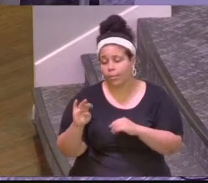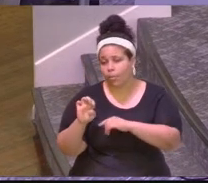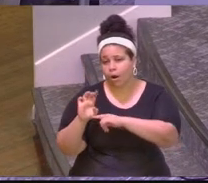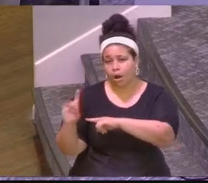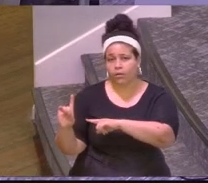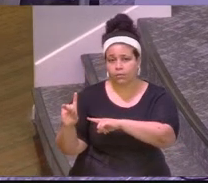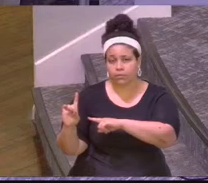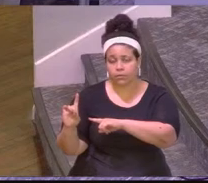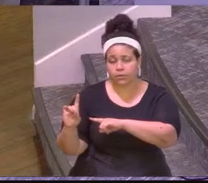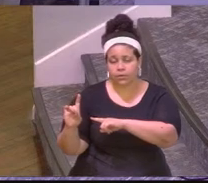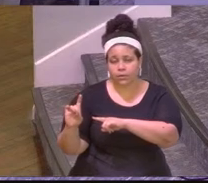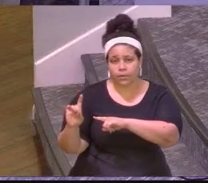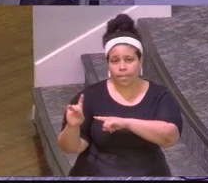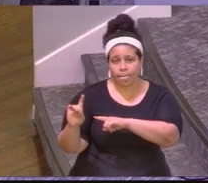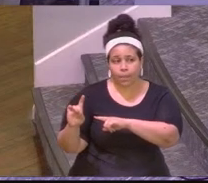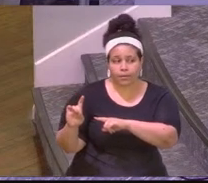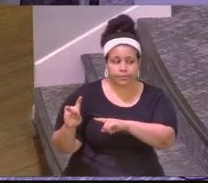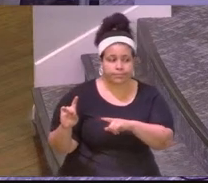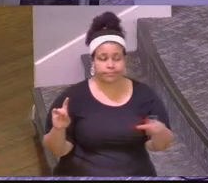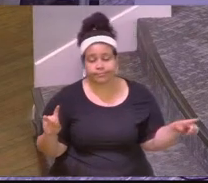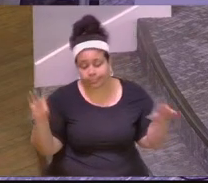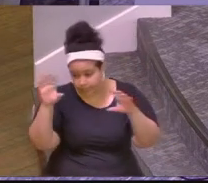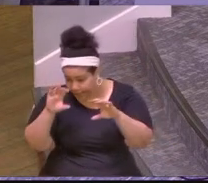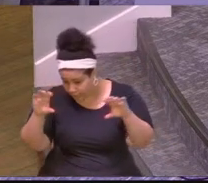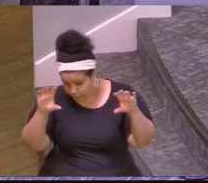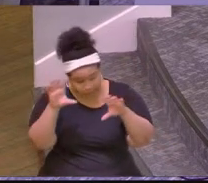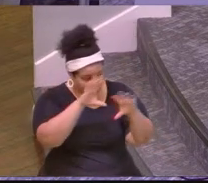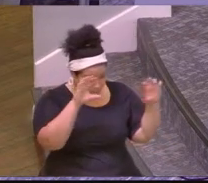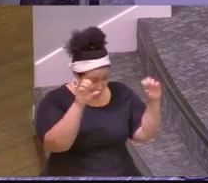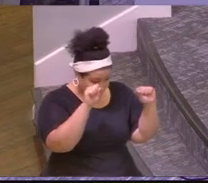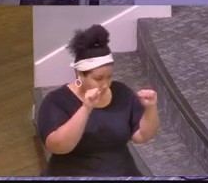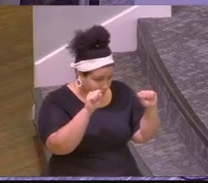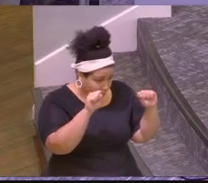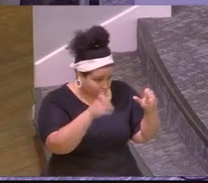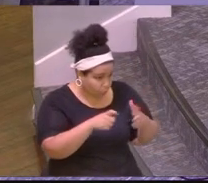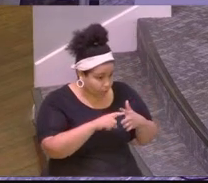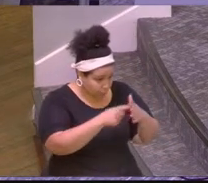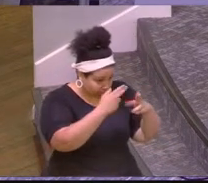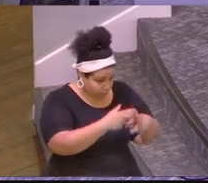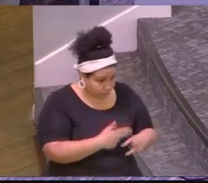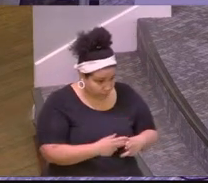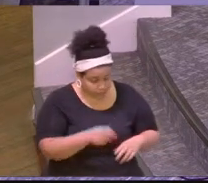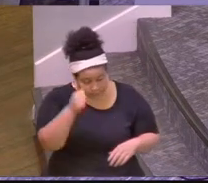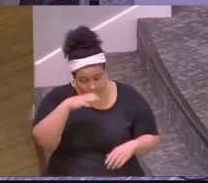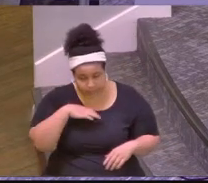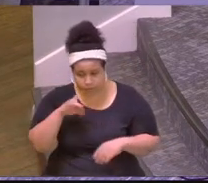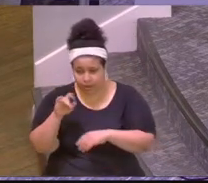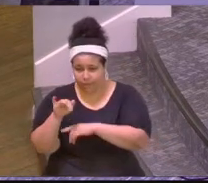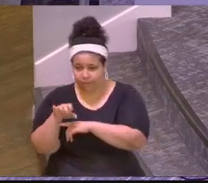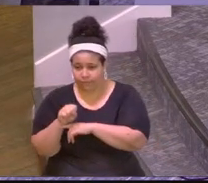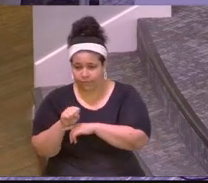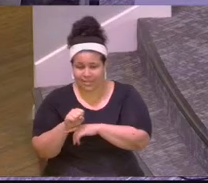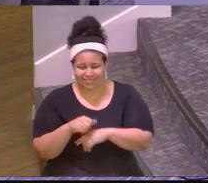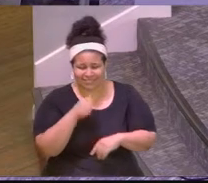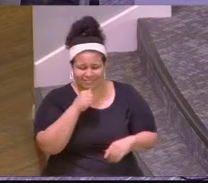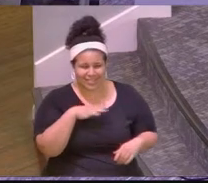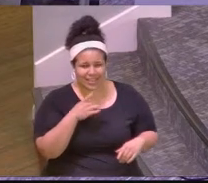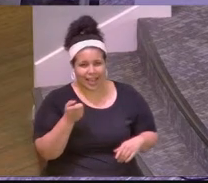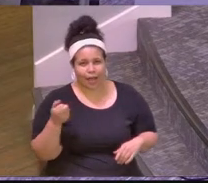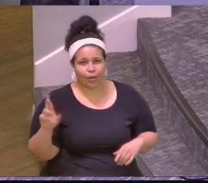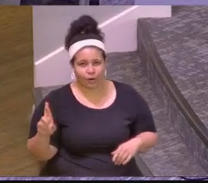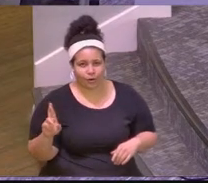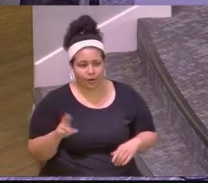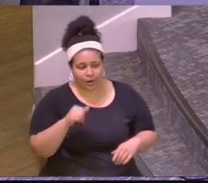And Superintendent Thomas, would you like to do roll call? Yes, ma'am. Mr. Davis? Here. Ms. Gallagher? Here.